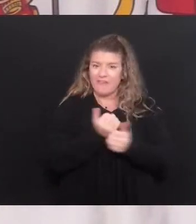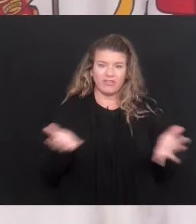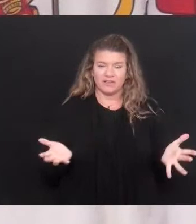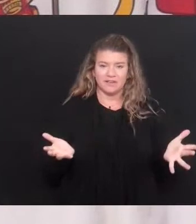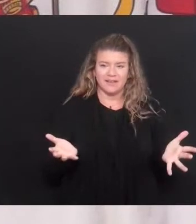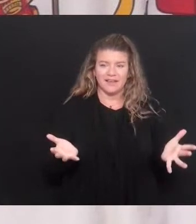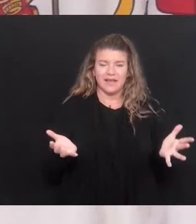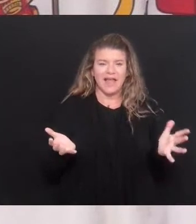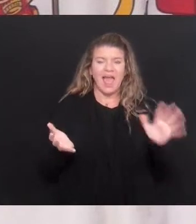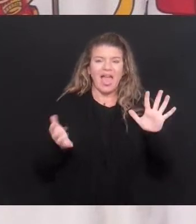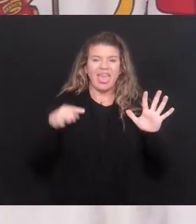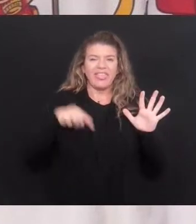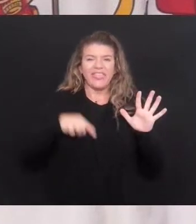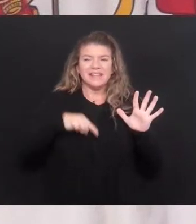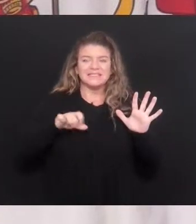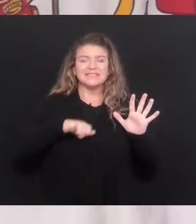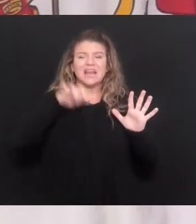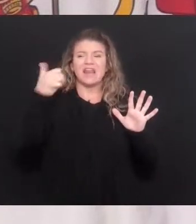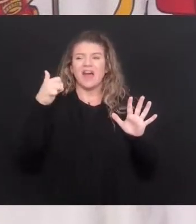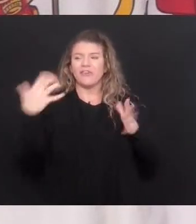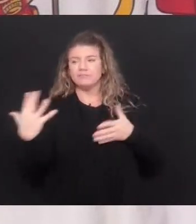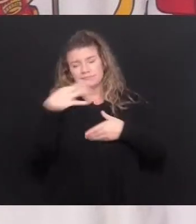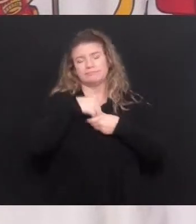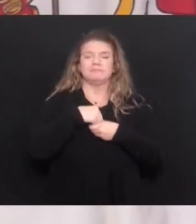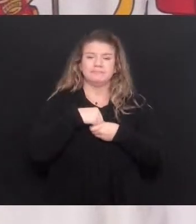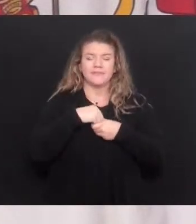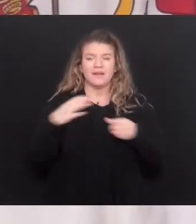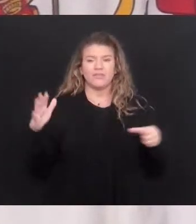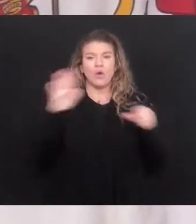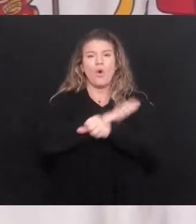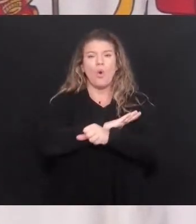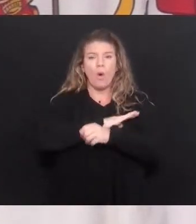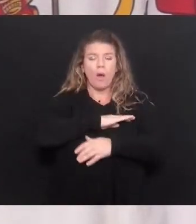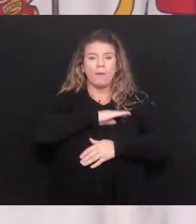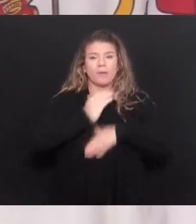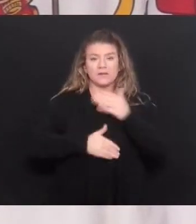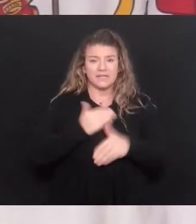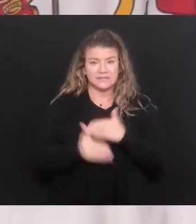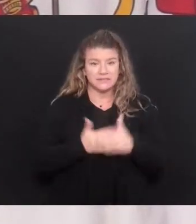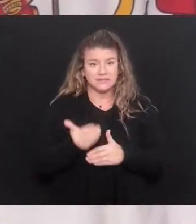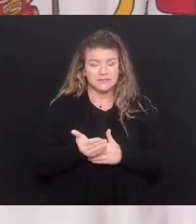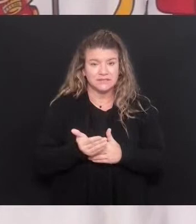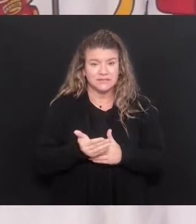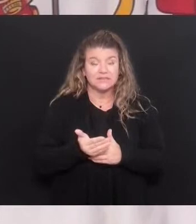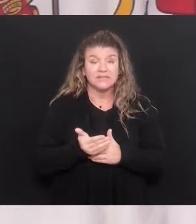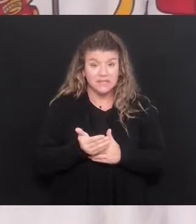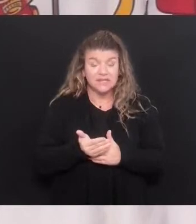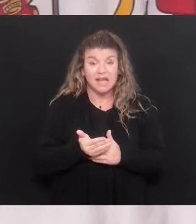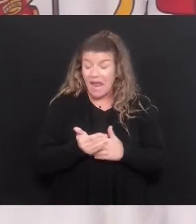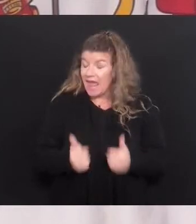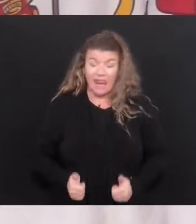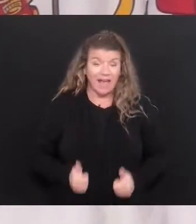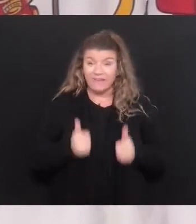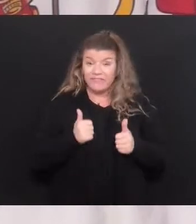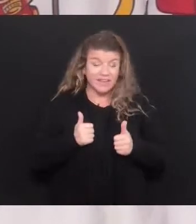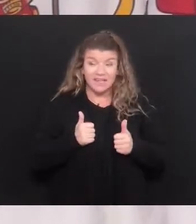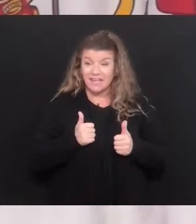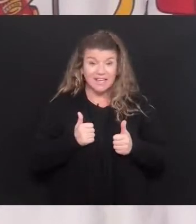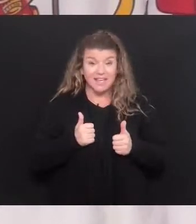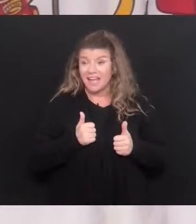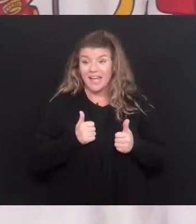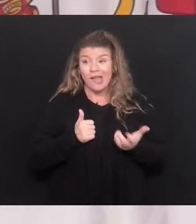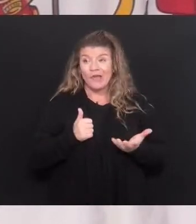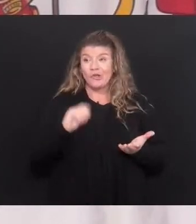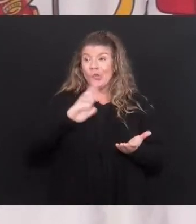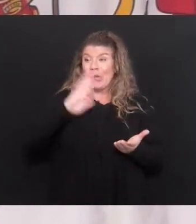just another part of the whole process. In life, you'll never